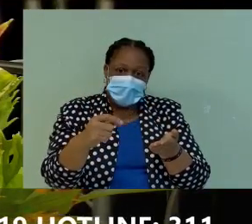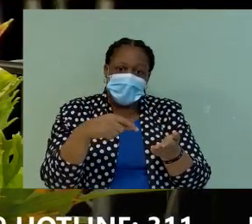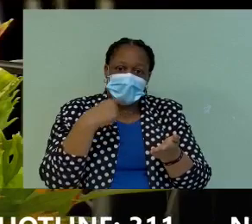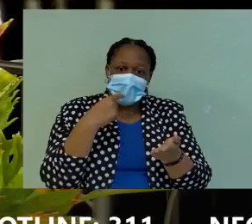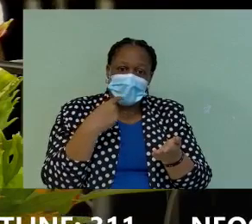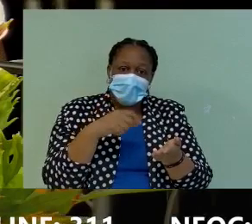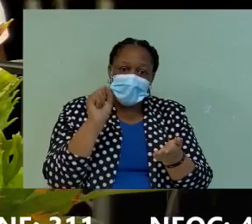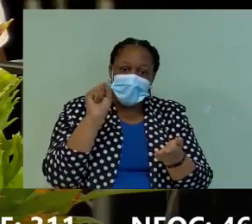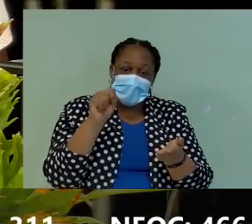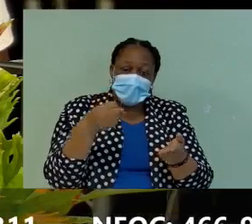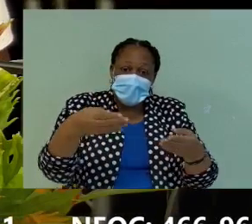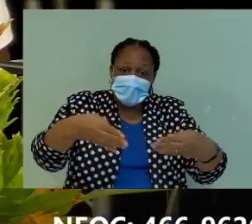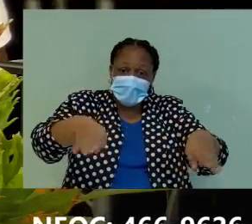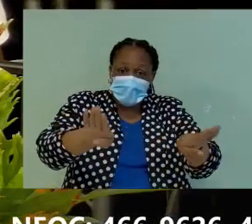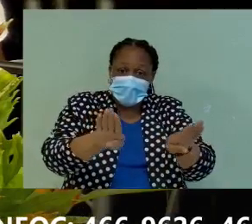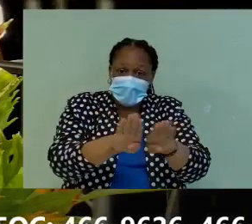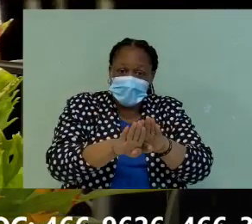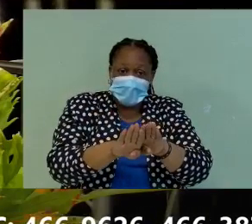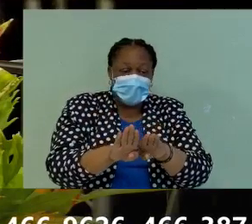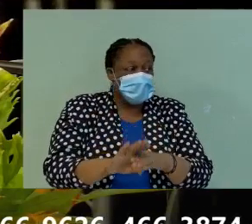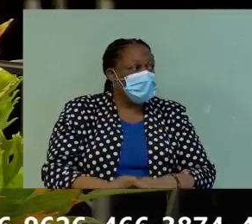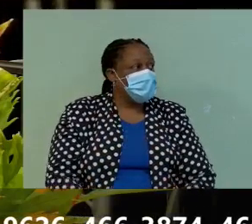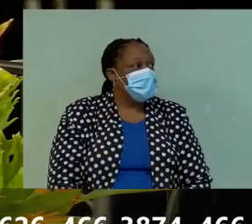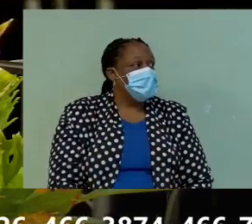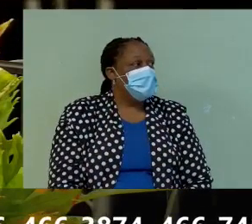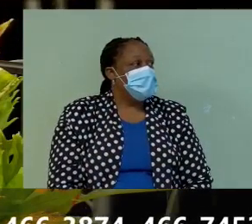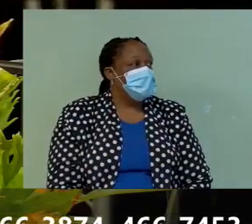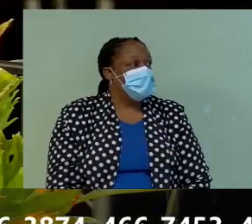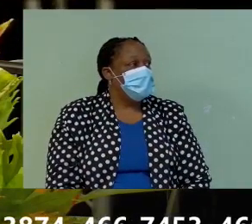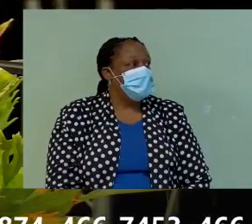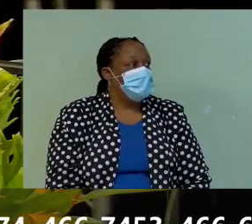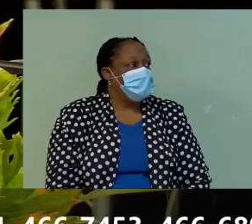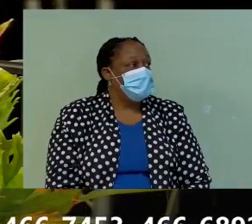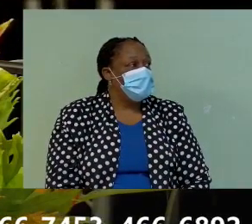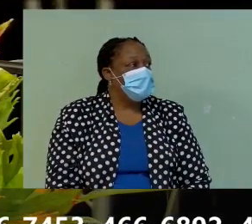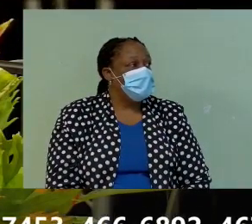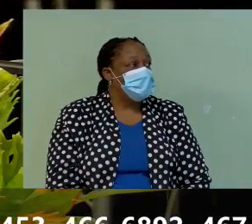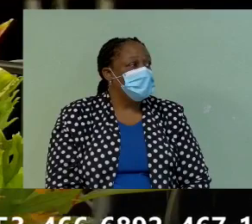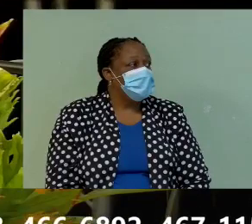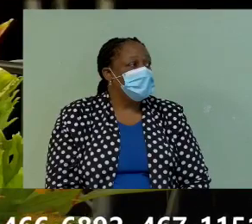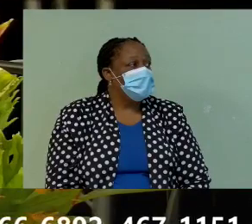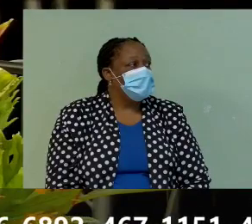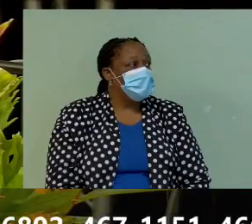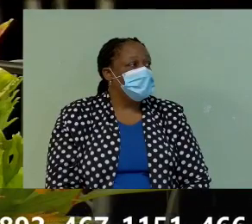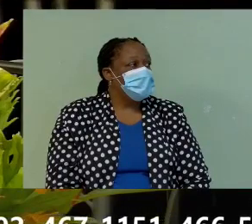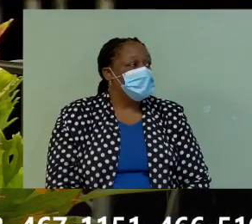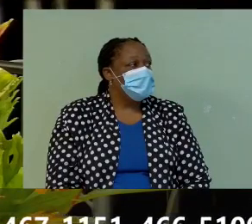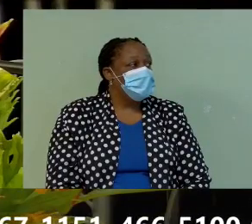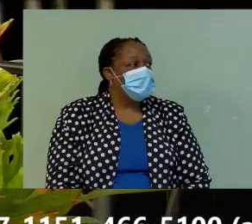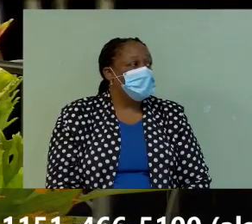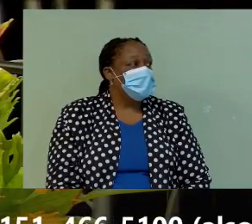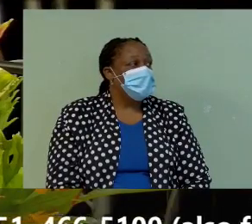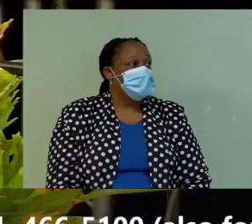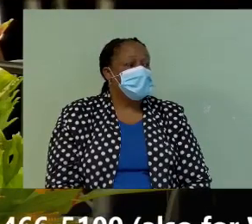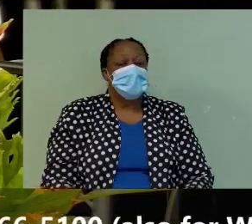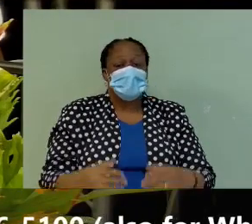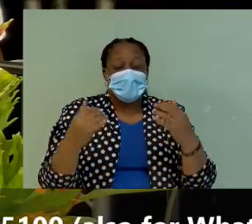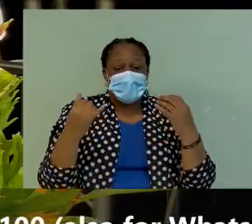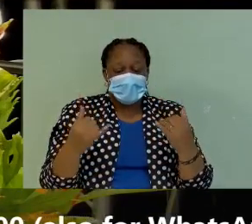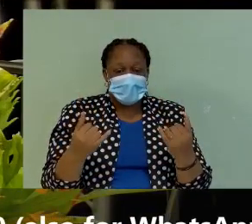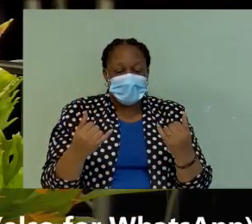this afternoon, before I came on the show, with the press briefing, I engaged the executive of the